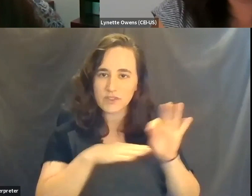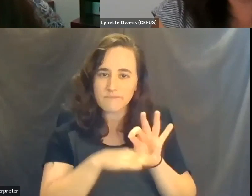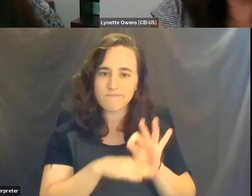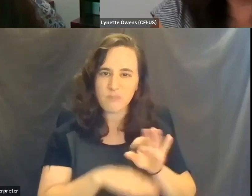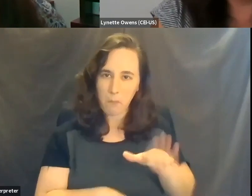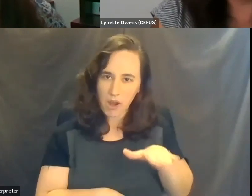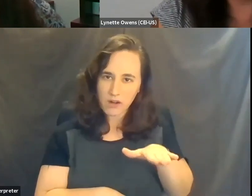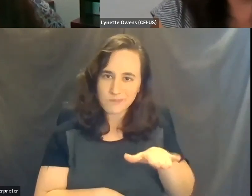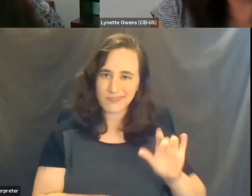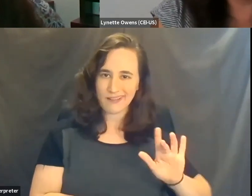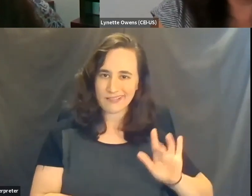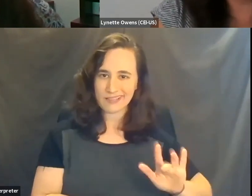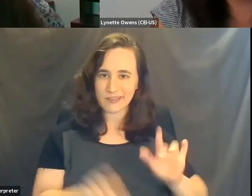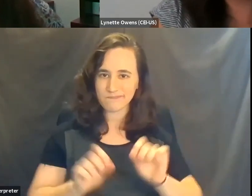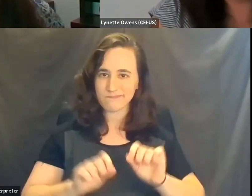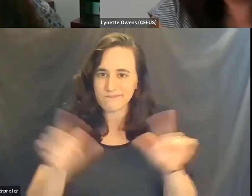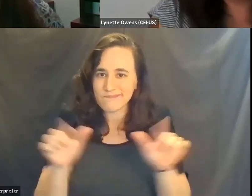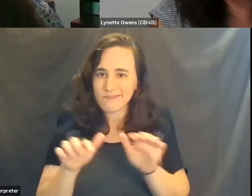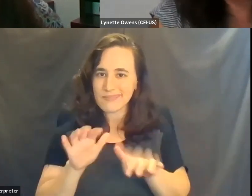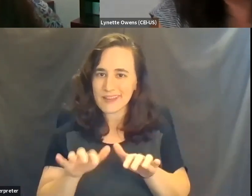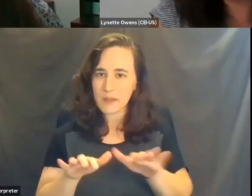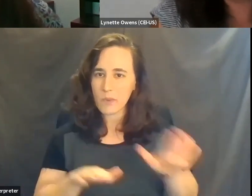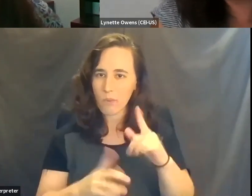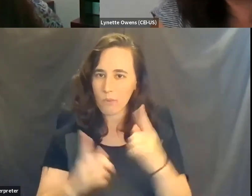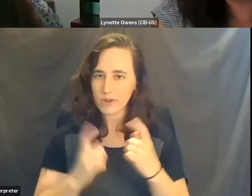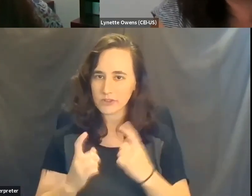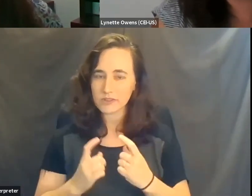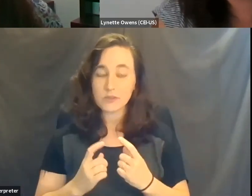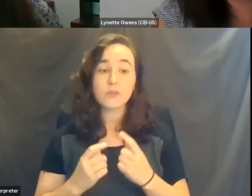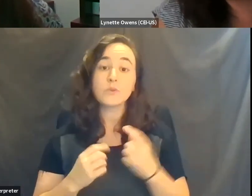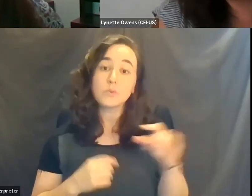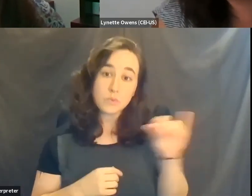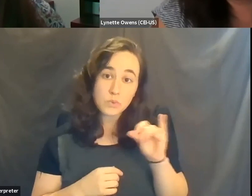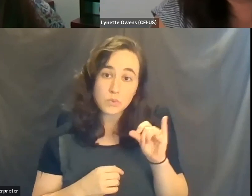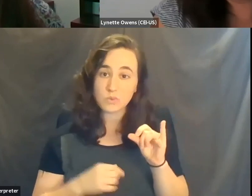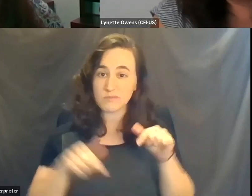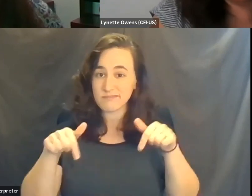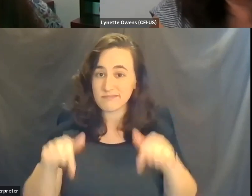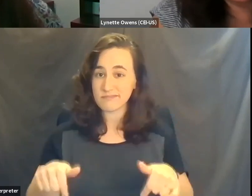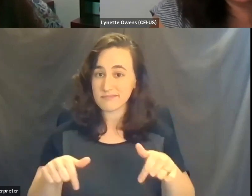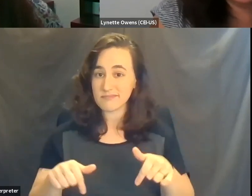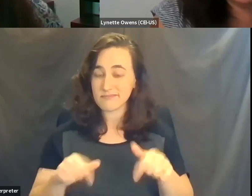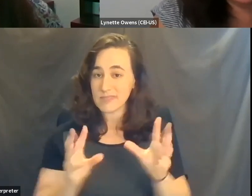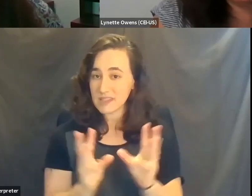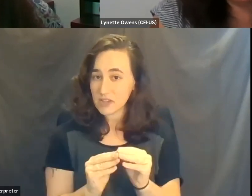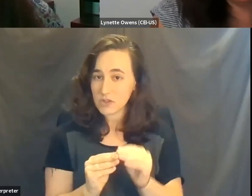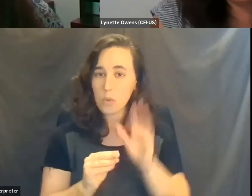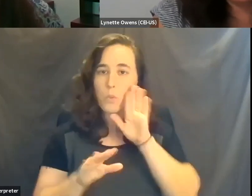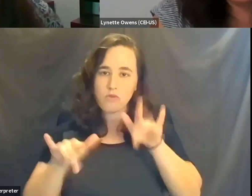be recording today's session. So that recording will be available on our website once we